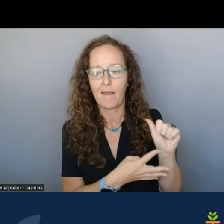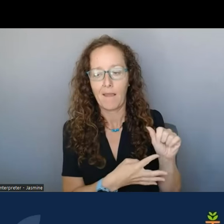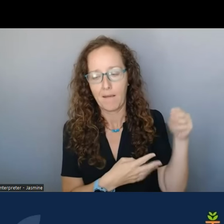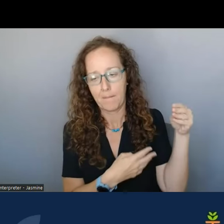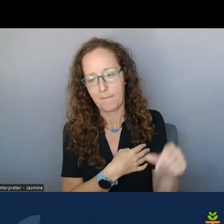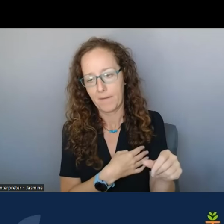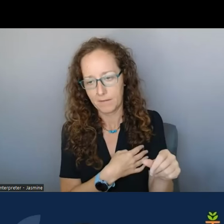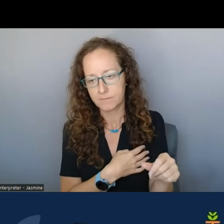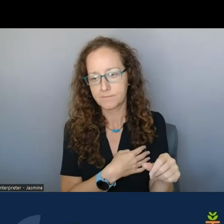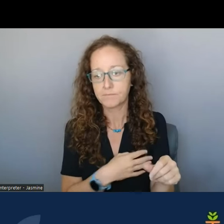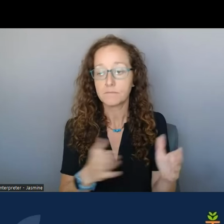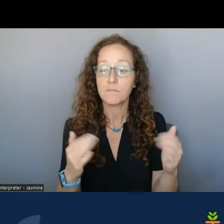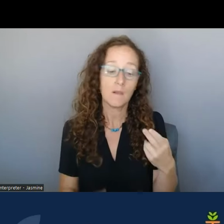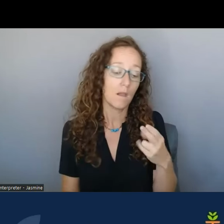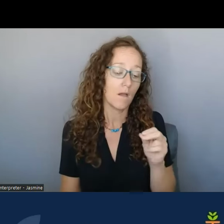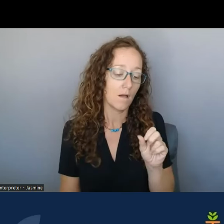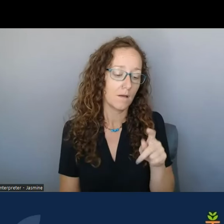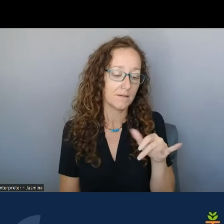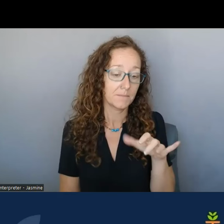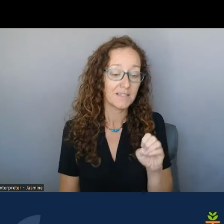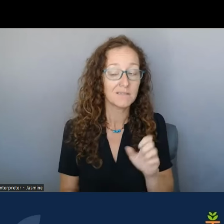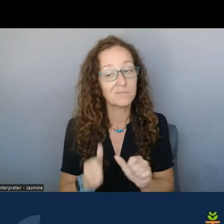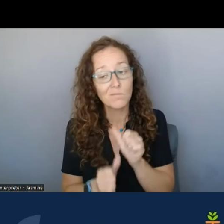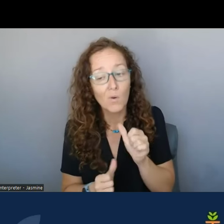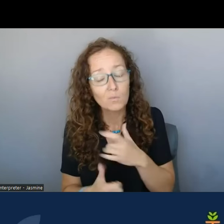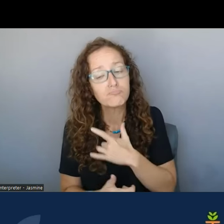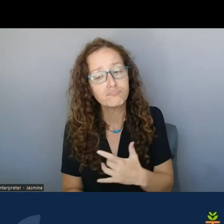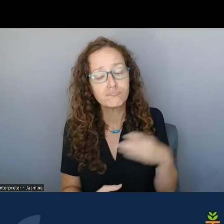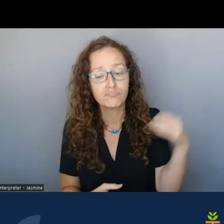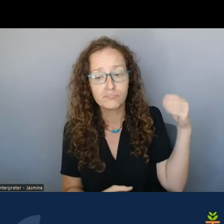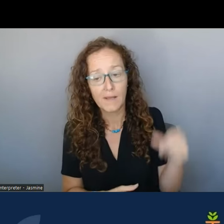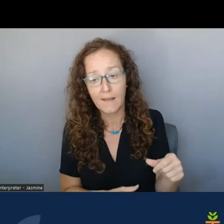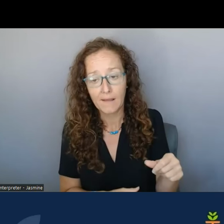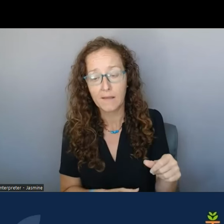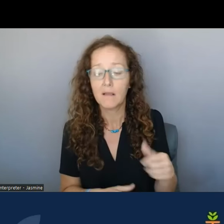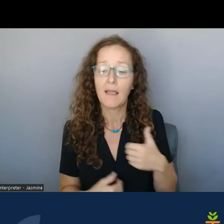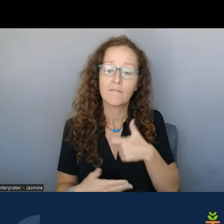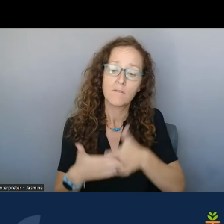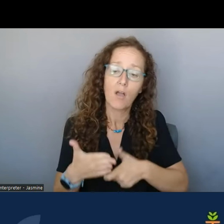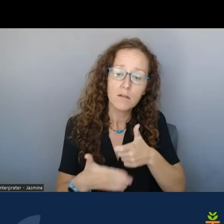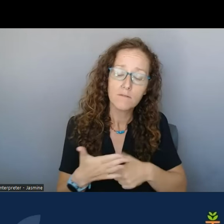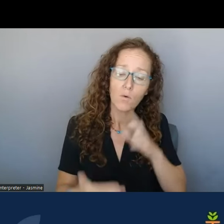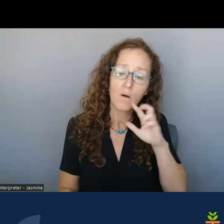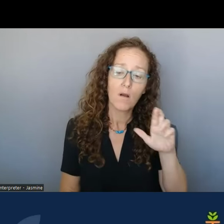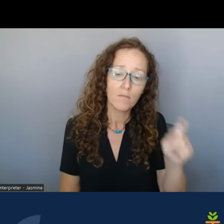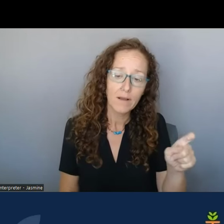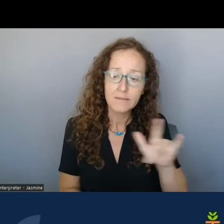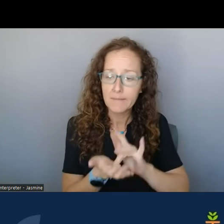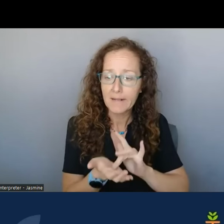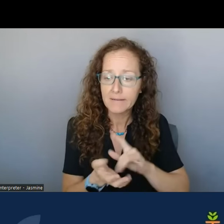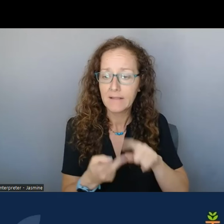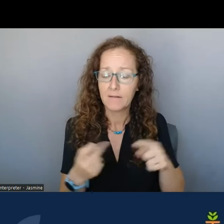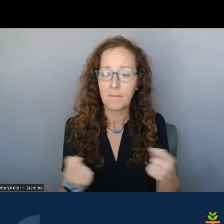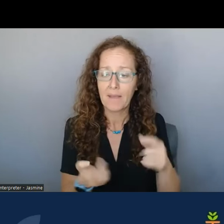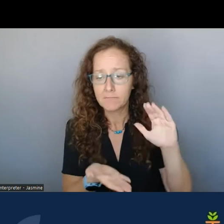part. You can see there are some small charges there for prescription drug, pain relief, that type of thing. But the biggest